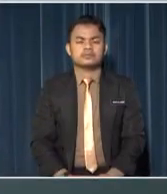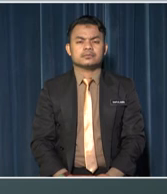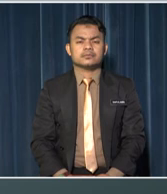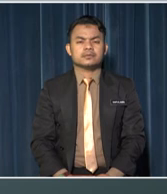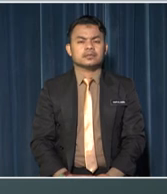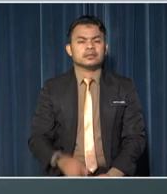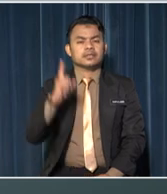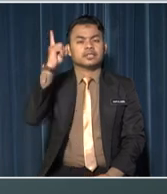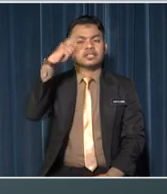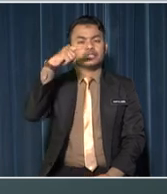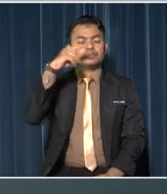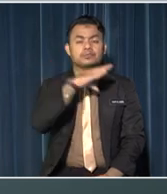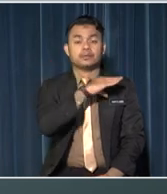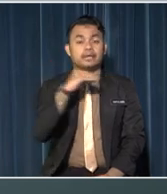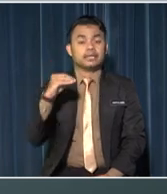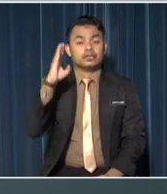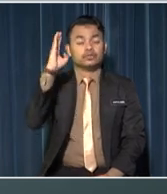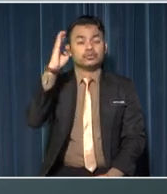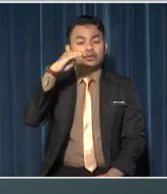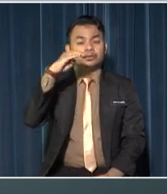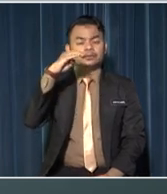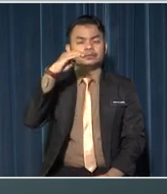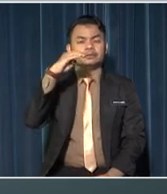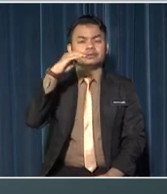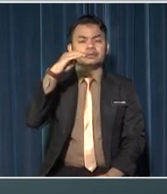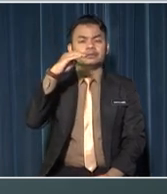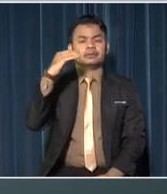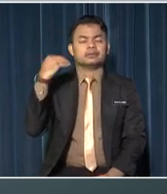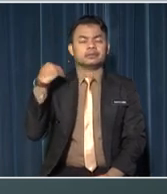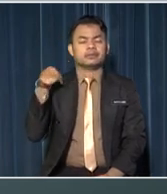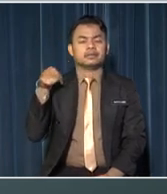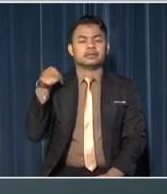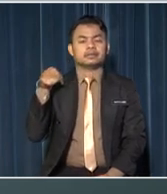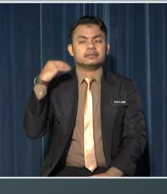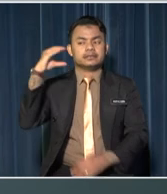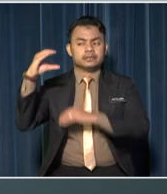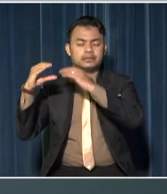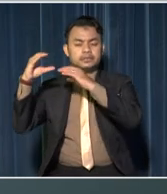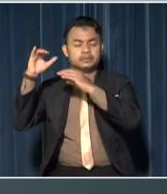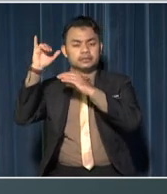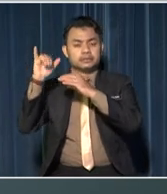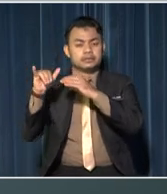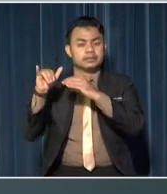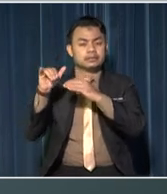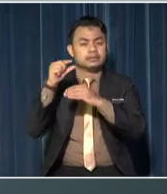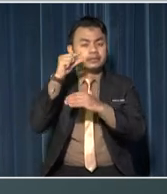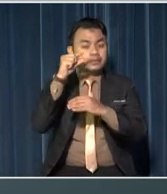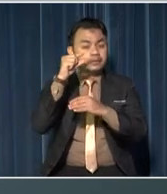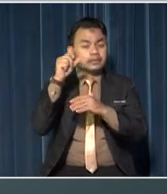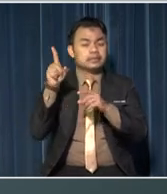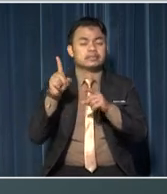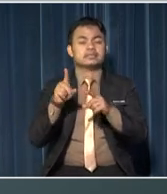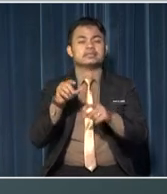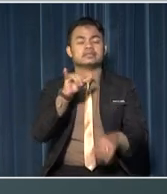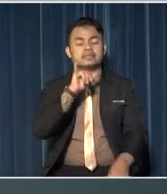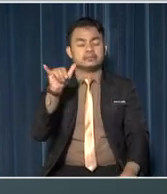A cube and a cuboid have almost the same characteristics, but